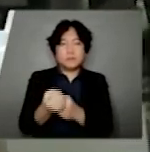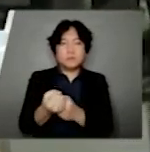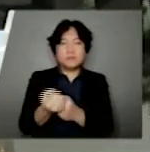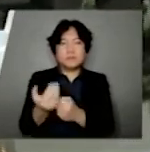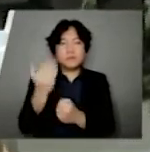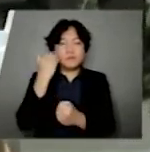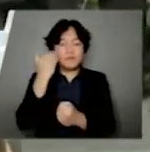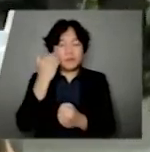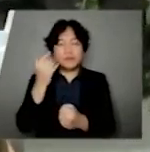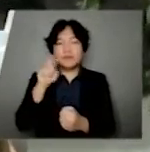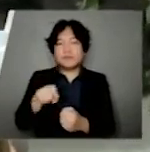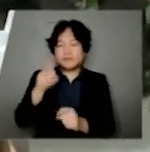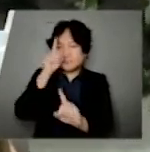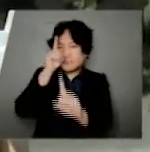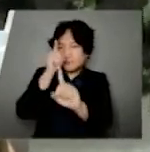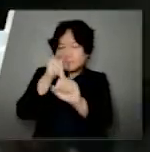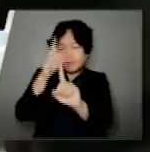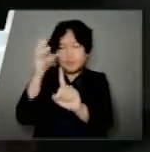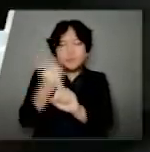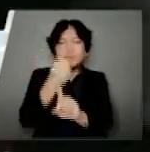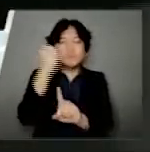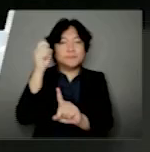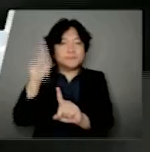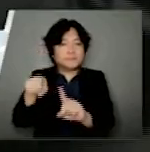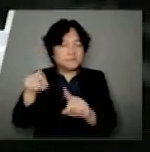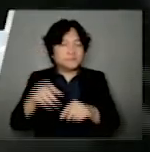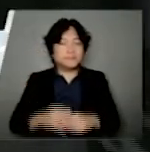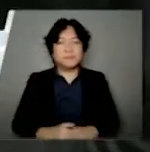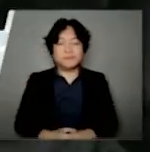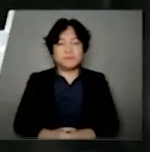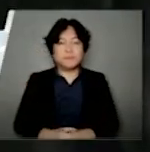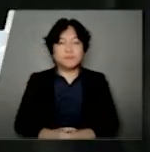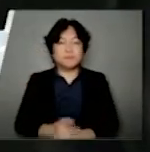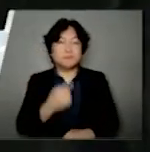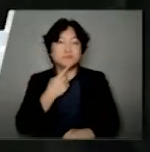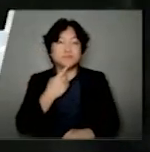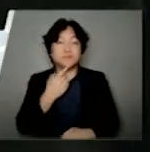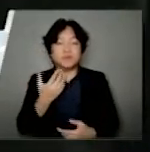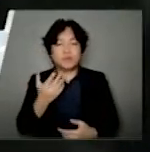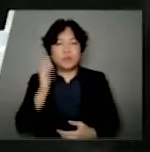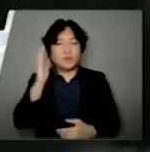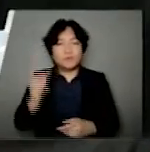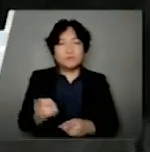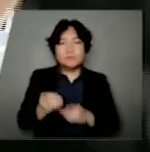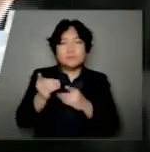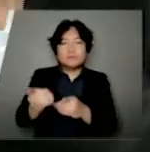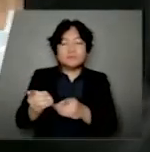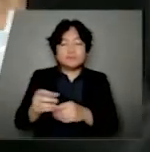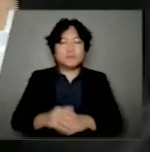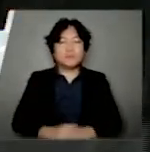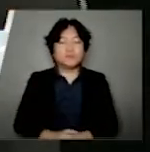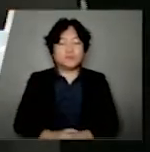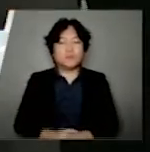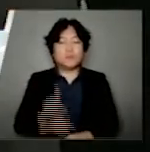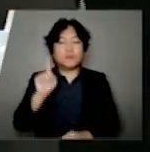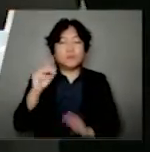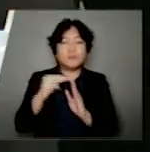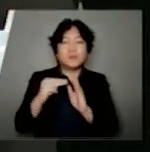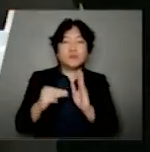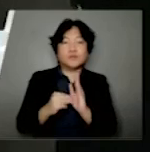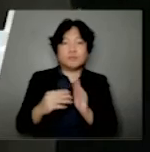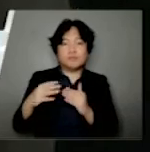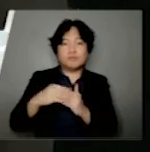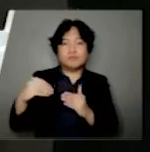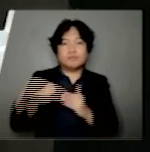pangarap. Inanunsyo rin ng grupo na magdo-donate sila ng $1 million o mahigit 50 million pesos para sa kanilang campaign